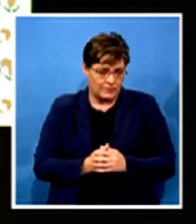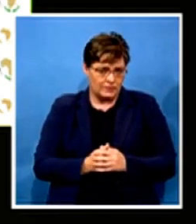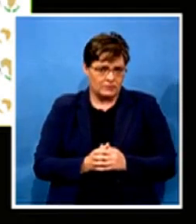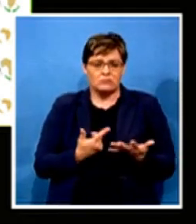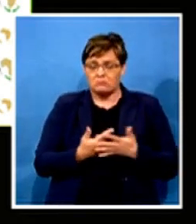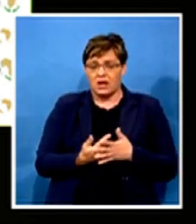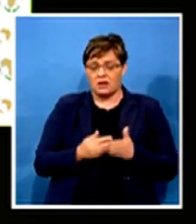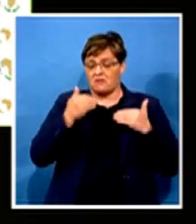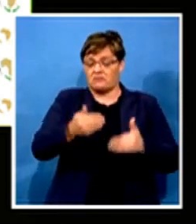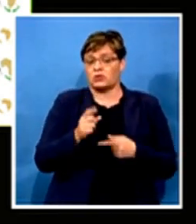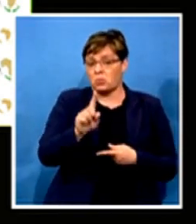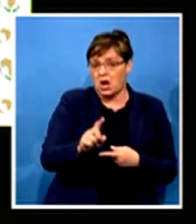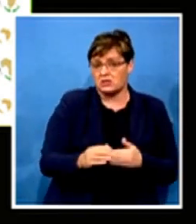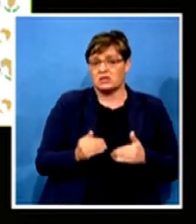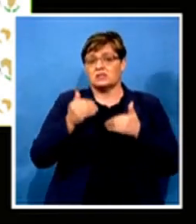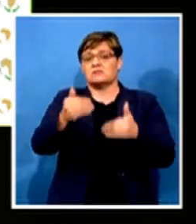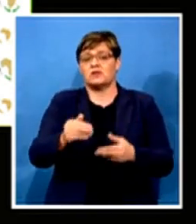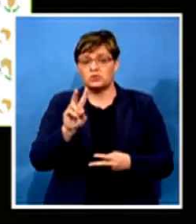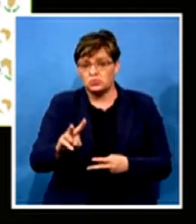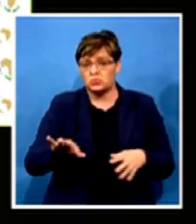phase 3 trial?